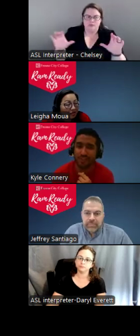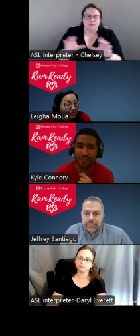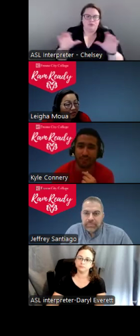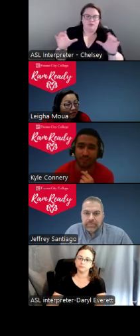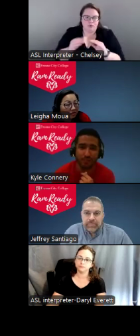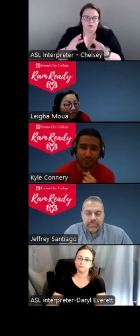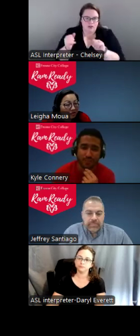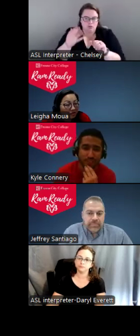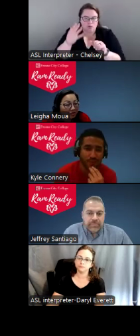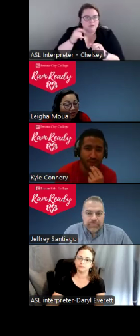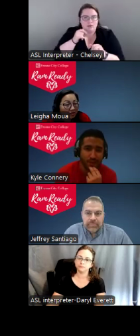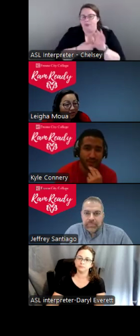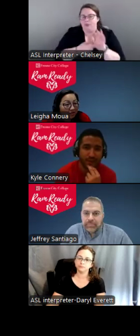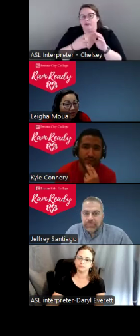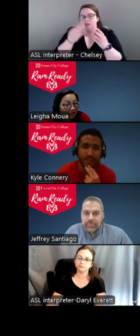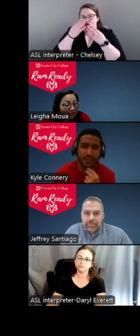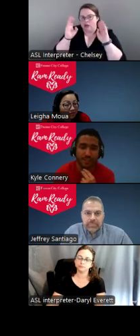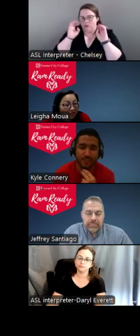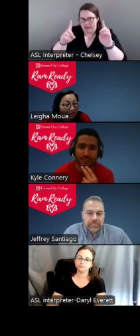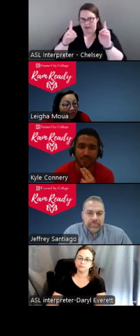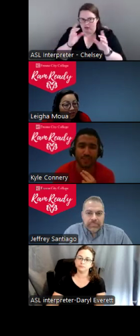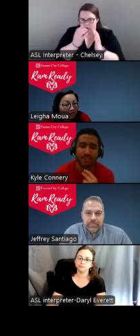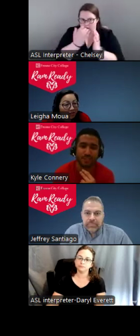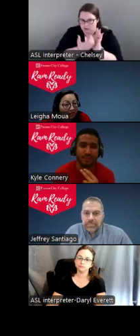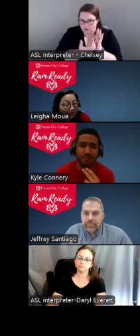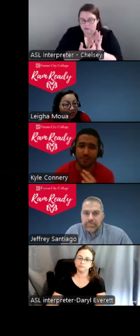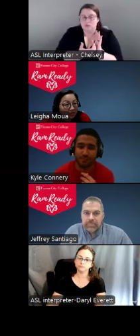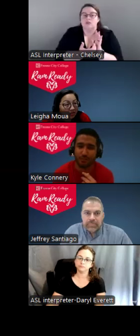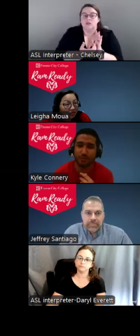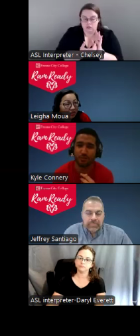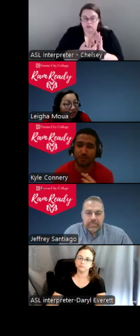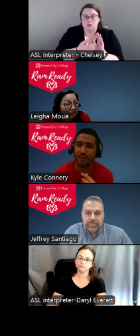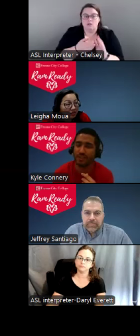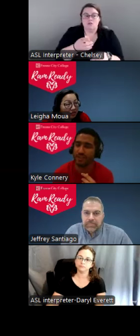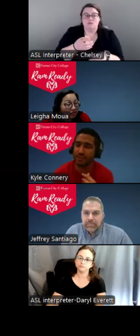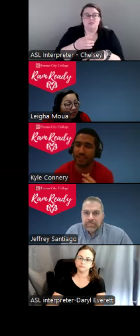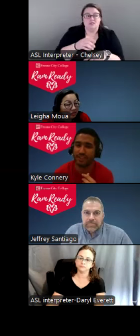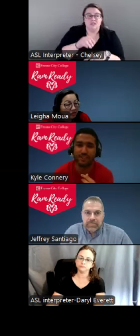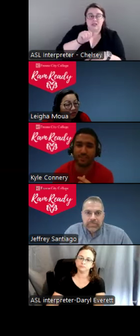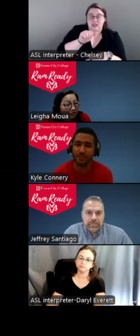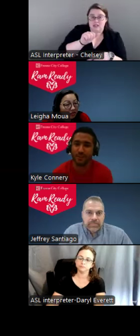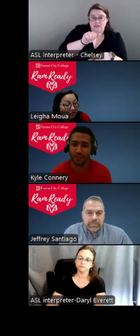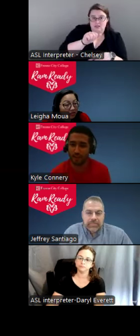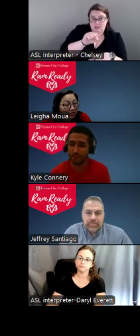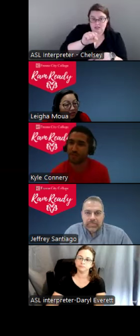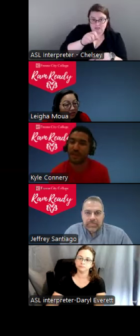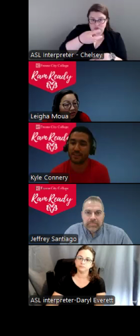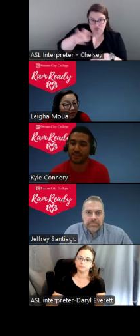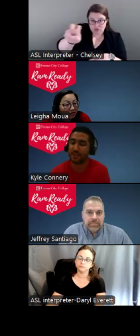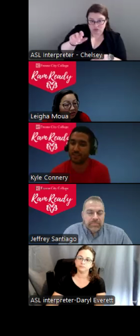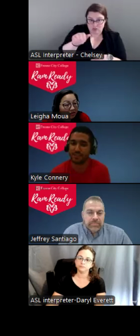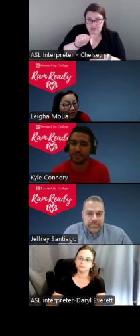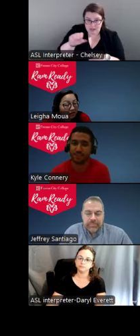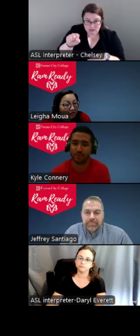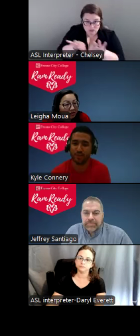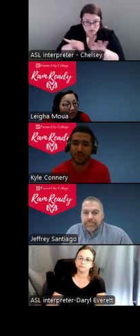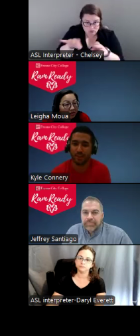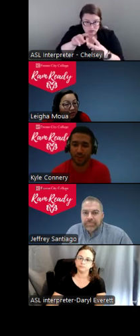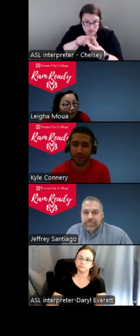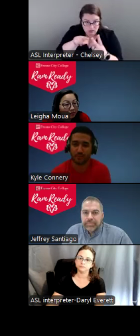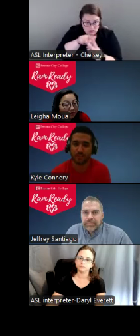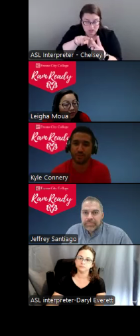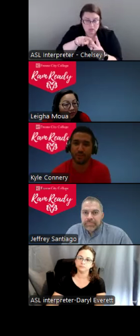require your general ed courses. The associate degree and the associate degree for transfer will require your general ed, so your math, your English, and so